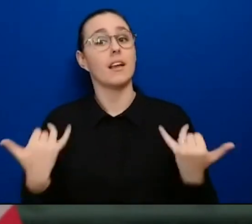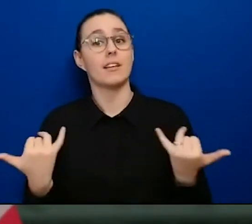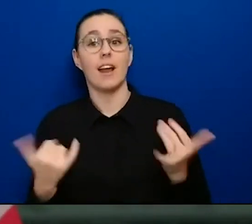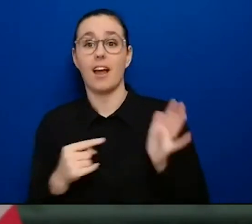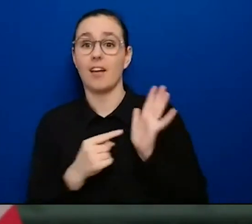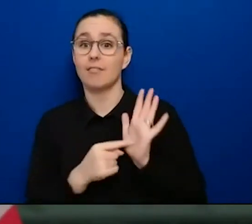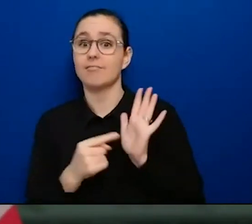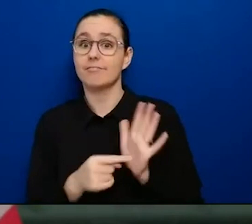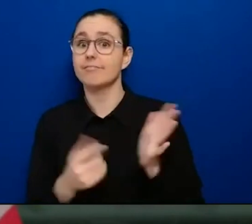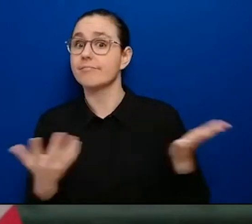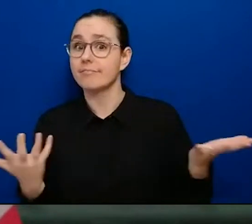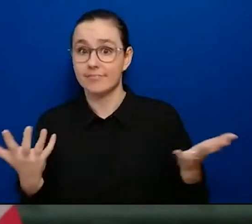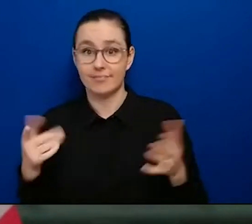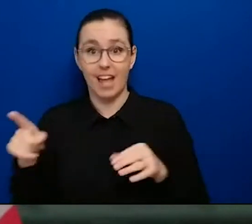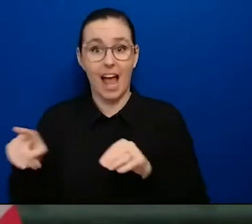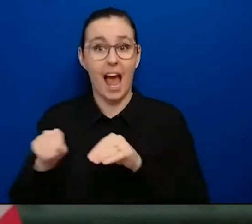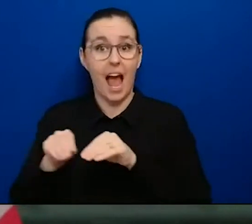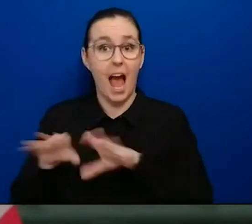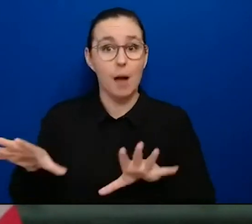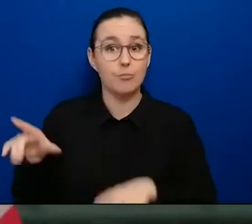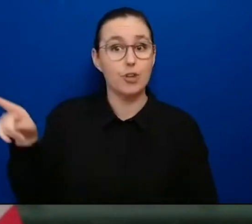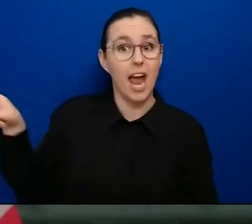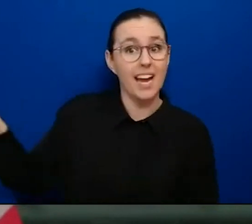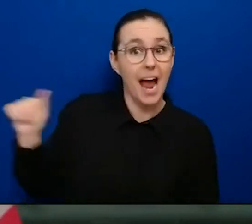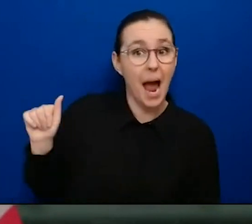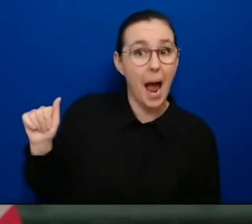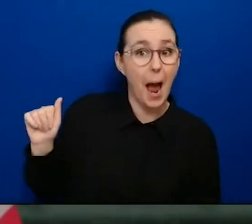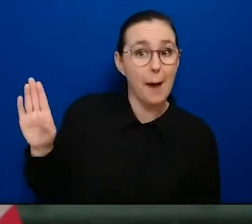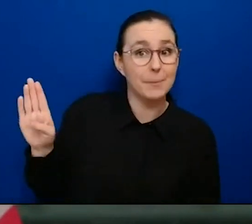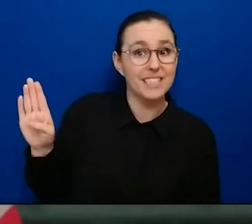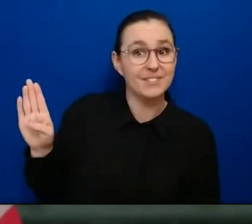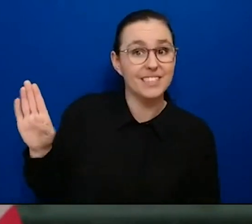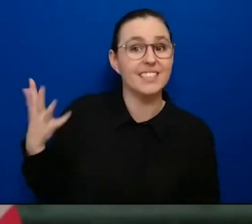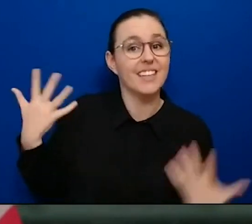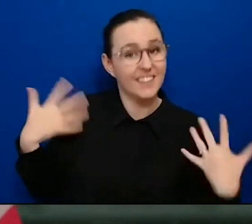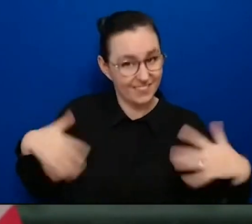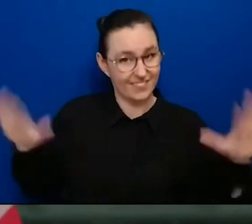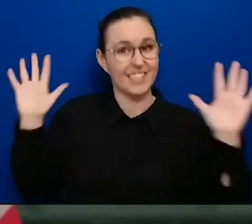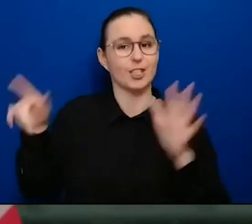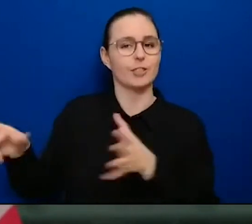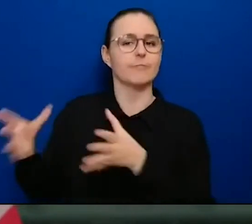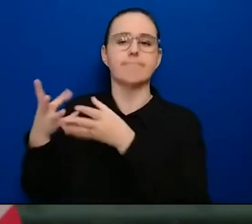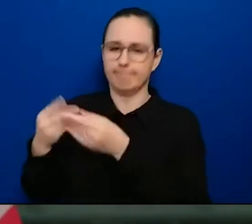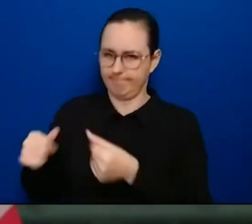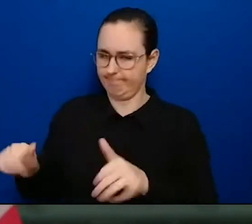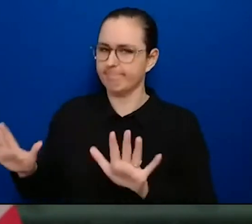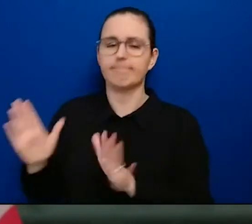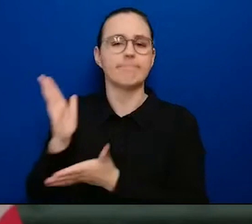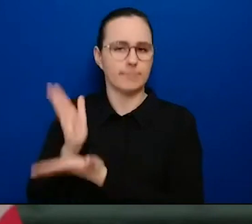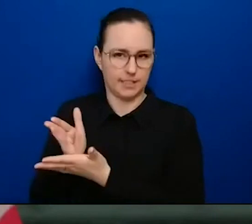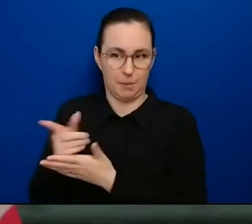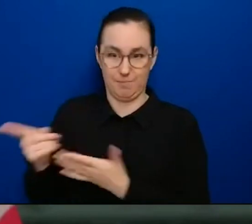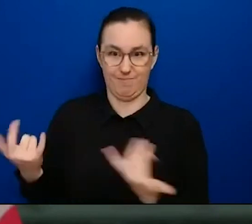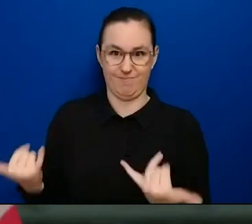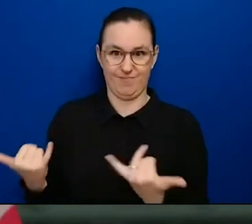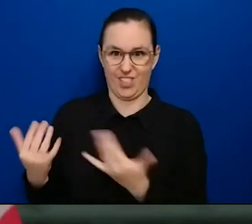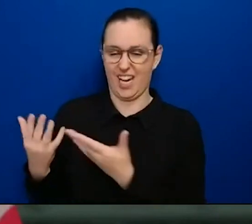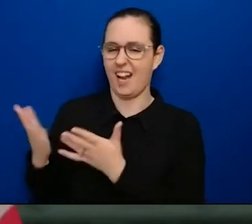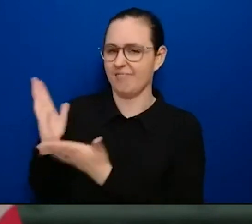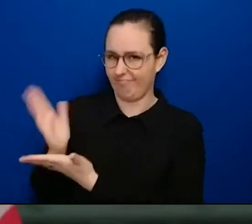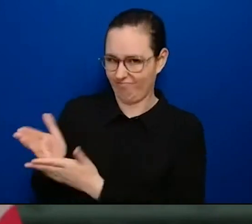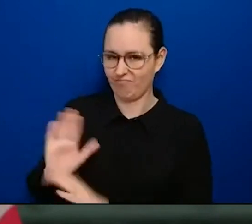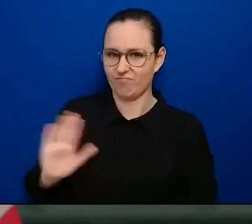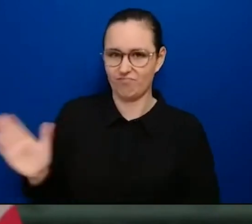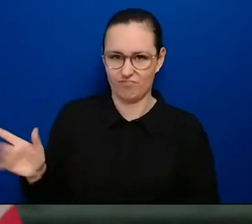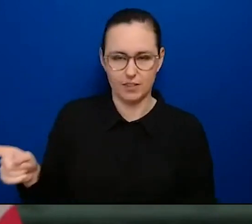at Abbotsford was declared over, thankfully. And so we've been doing a number of things. I think if we look at the number of people who have what we call